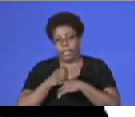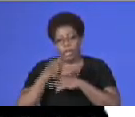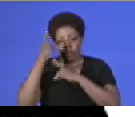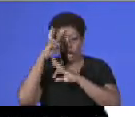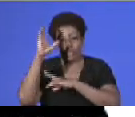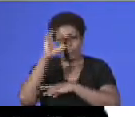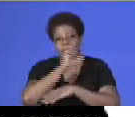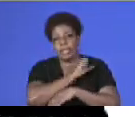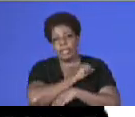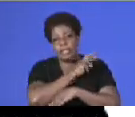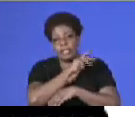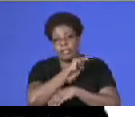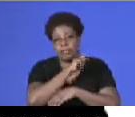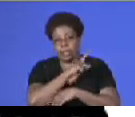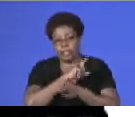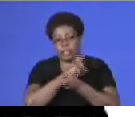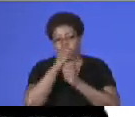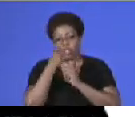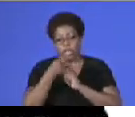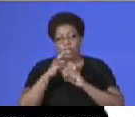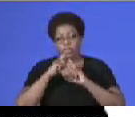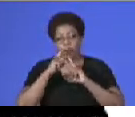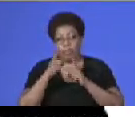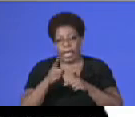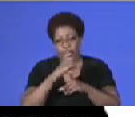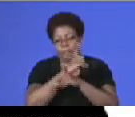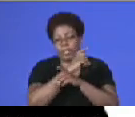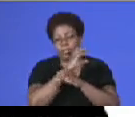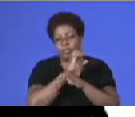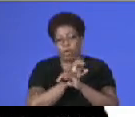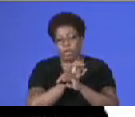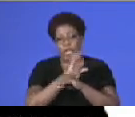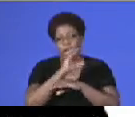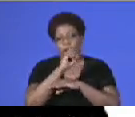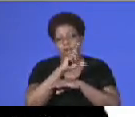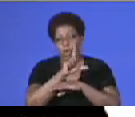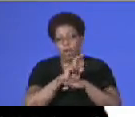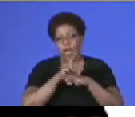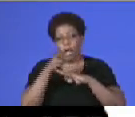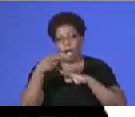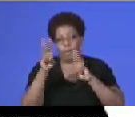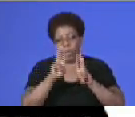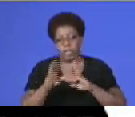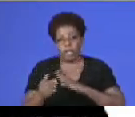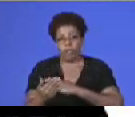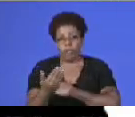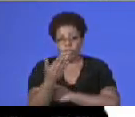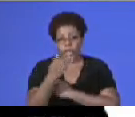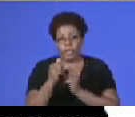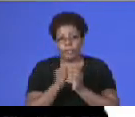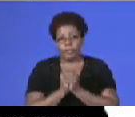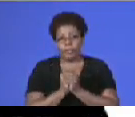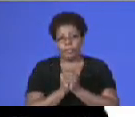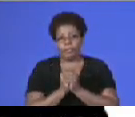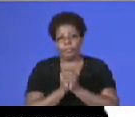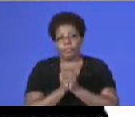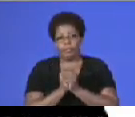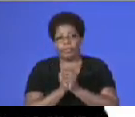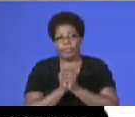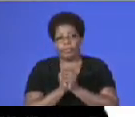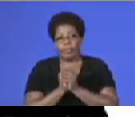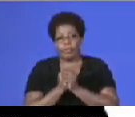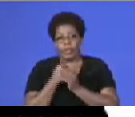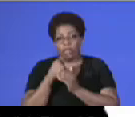Smith during the change of command ceremony at the Defense Force's Coral Harbor Base Thursday morning. I employ the members of